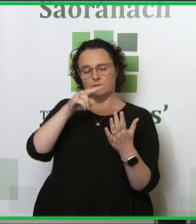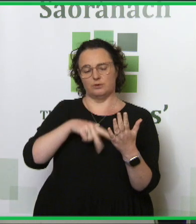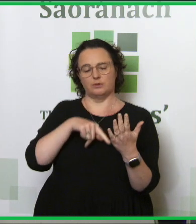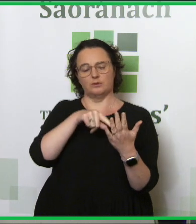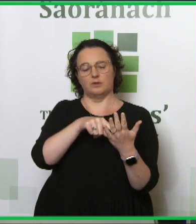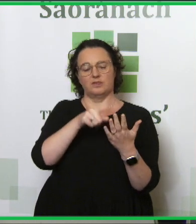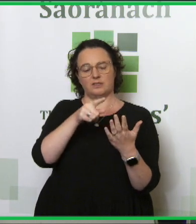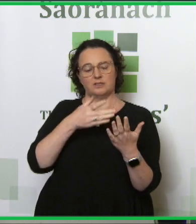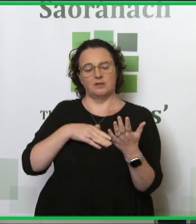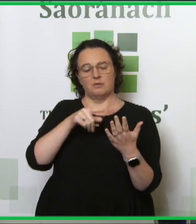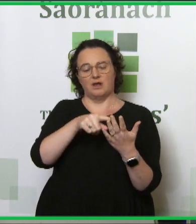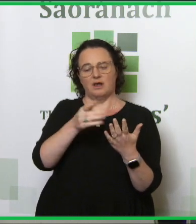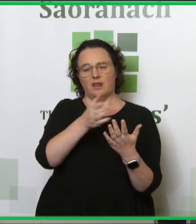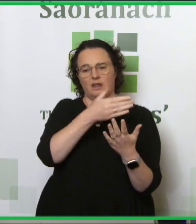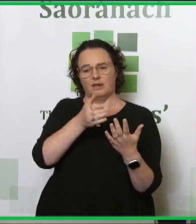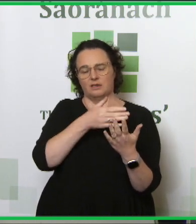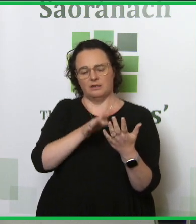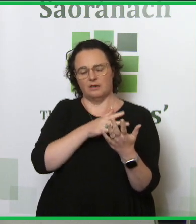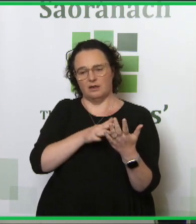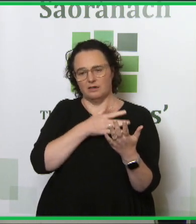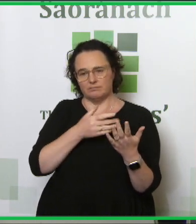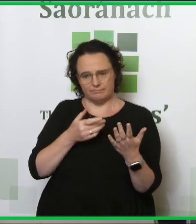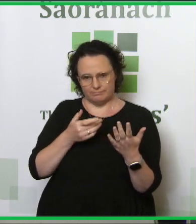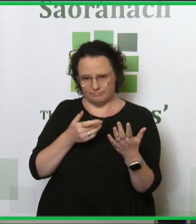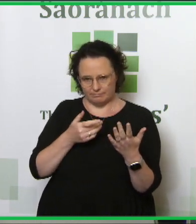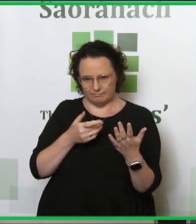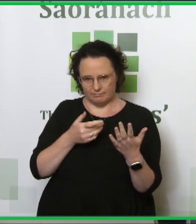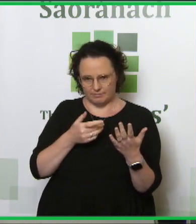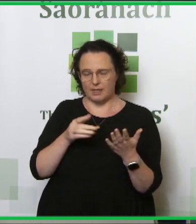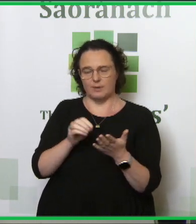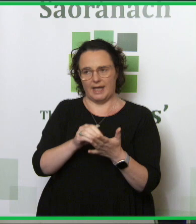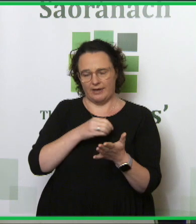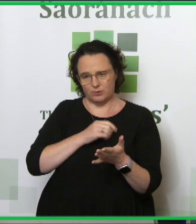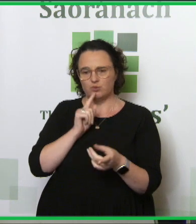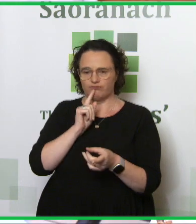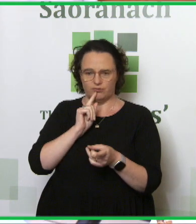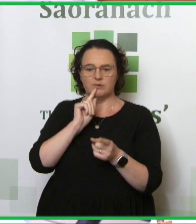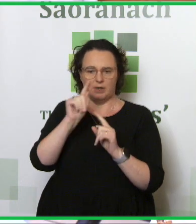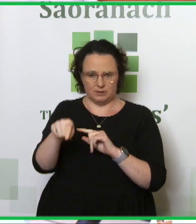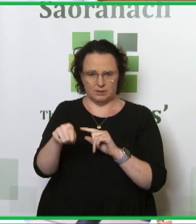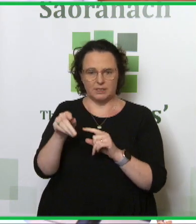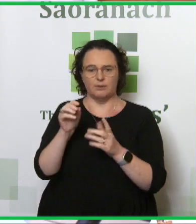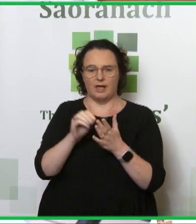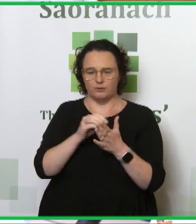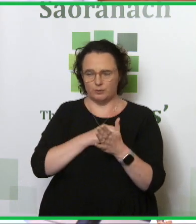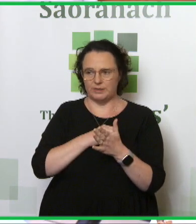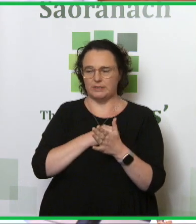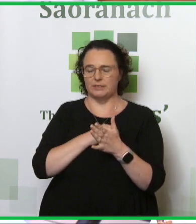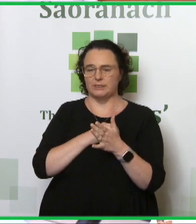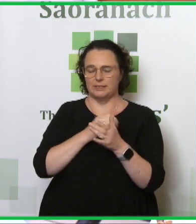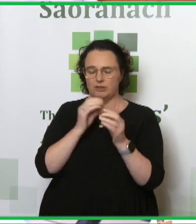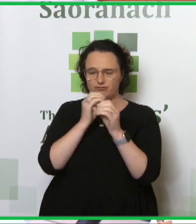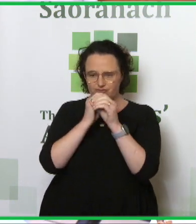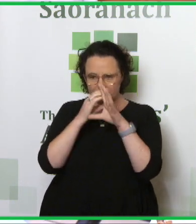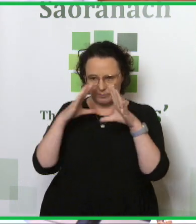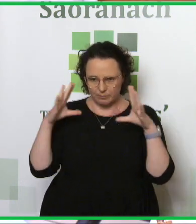scope to relegate or disregard certain recommendations, at least at response stage. So there will be transparency coming from both